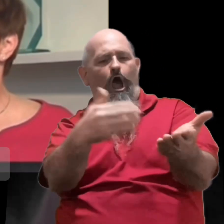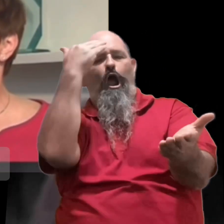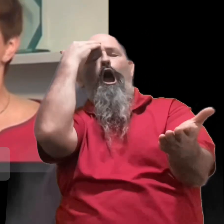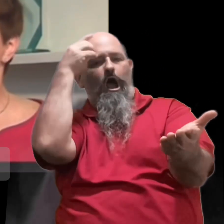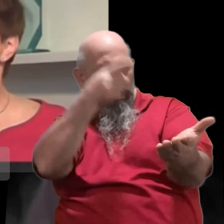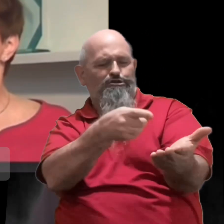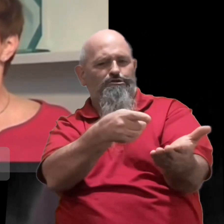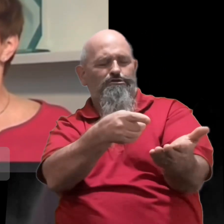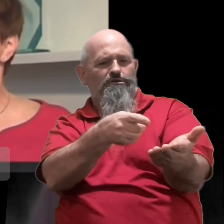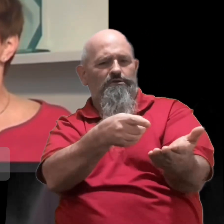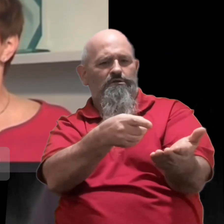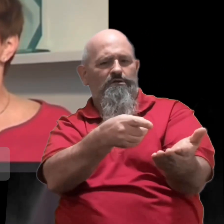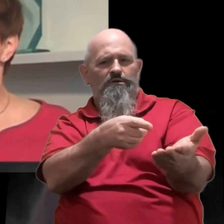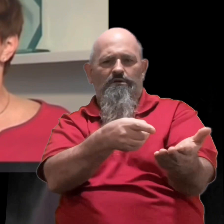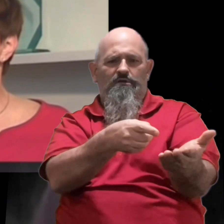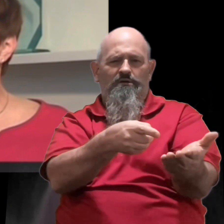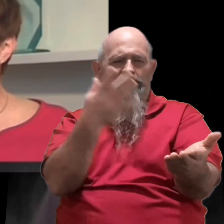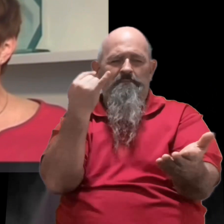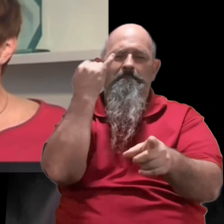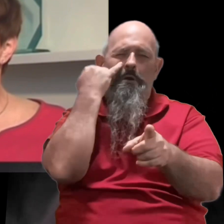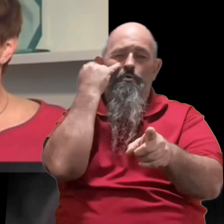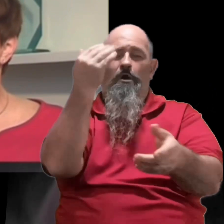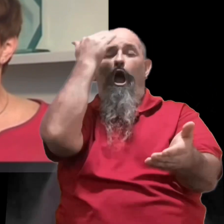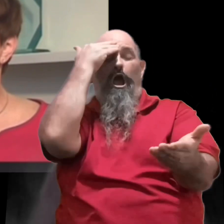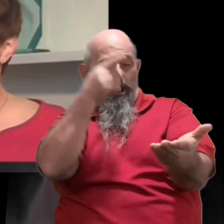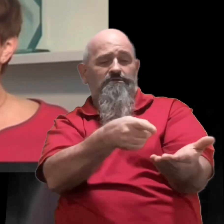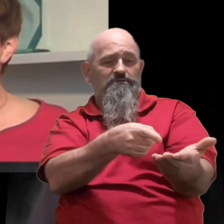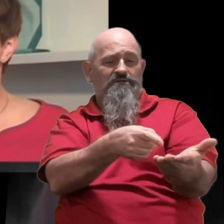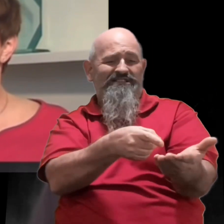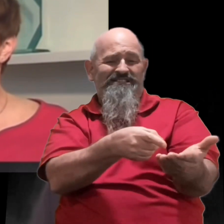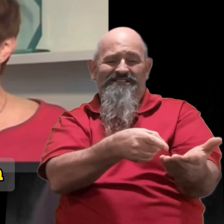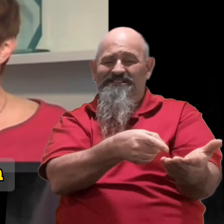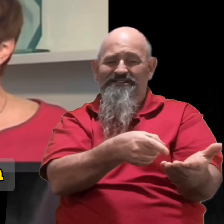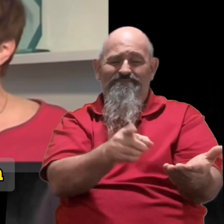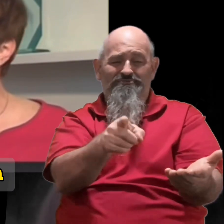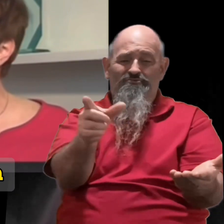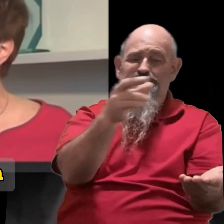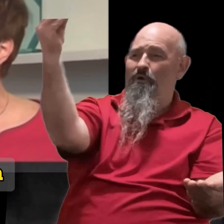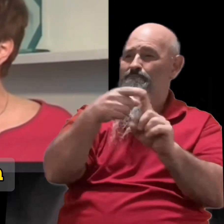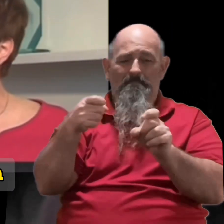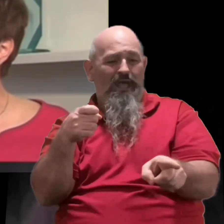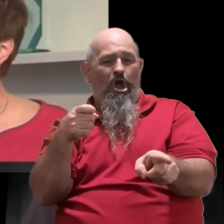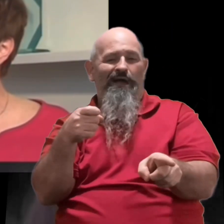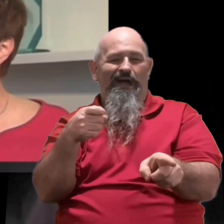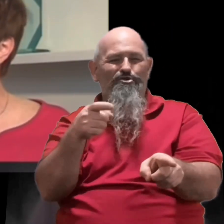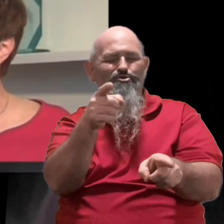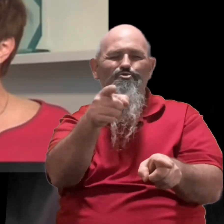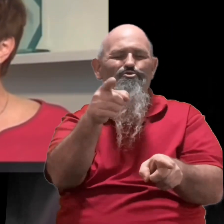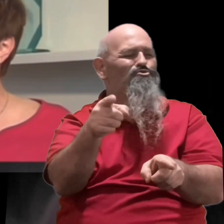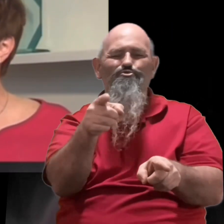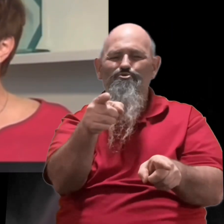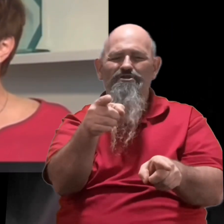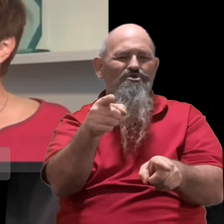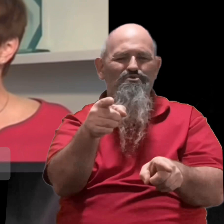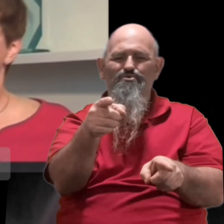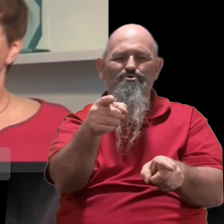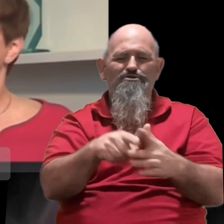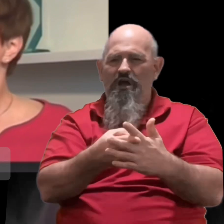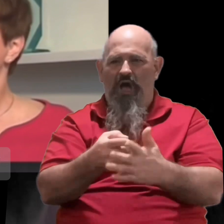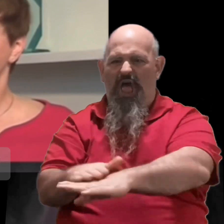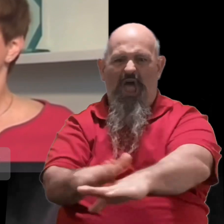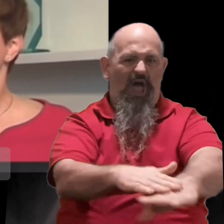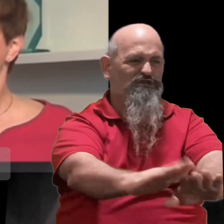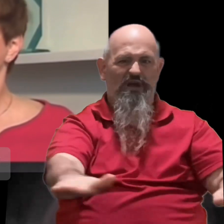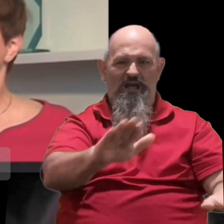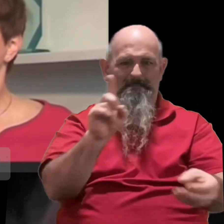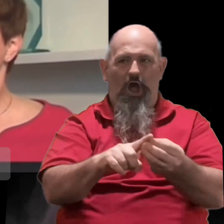to acknowledge it. Because if you acknowledge it, where do you go from there? Do you start